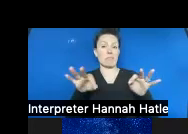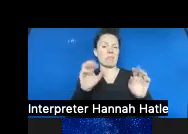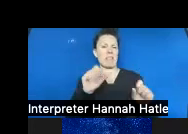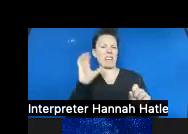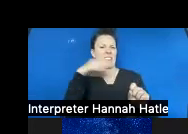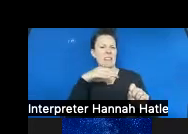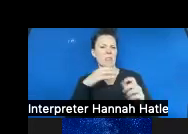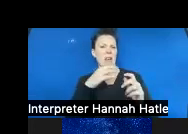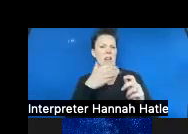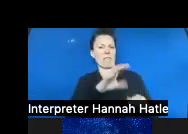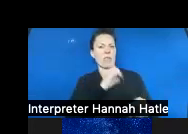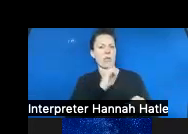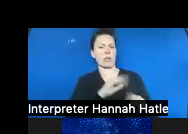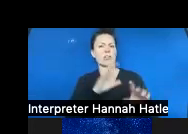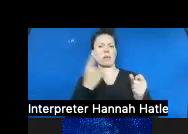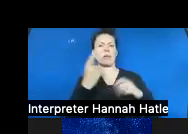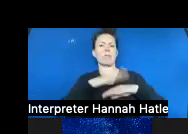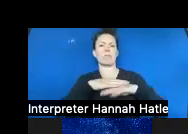Any other thoughts or questions?